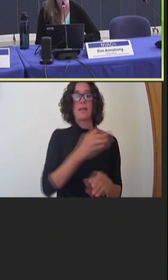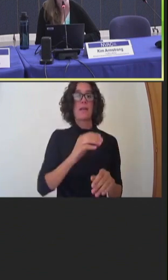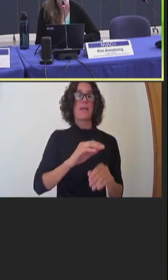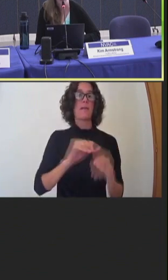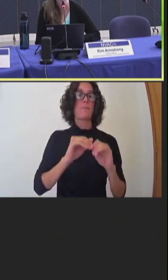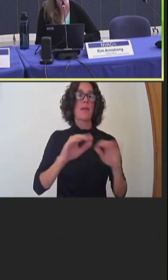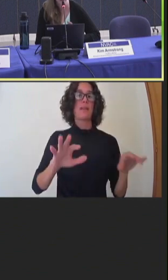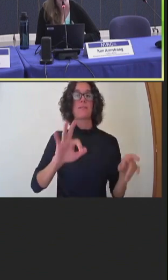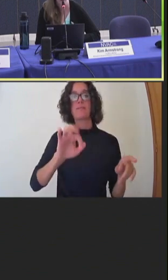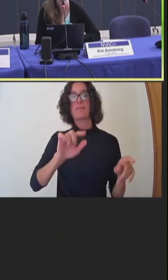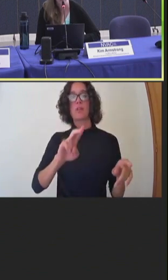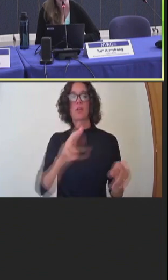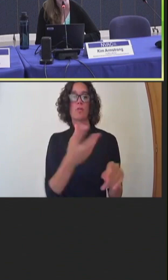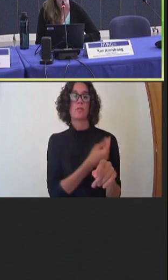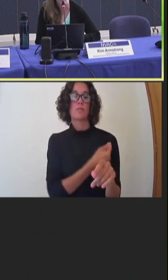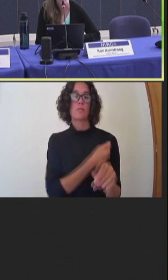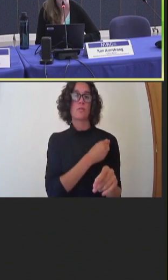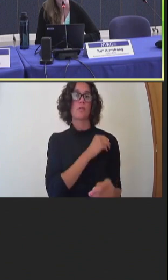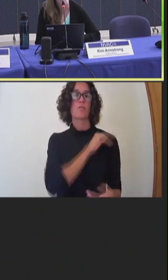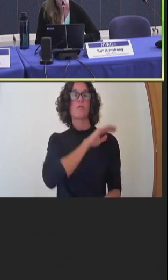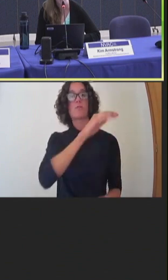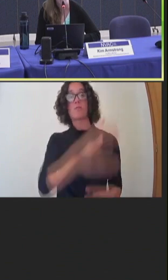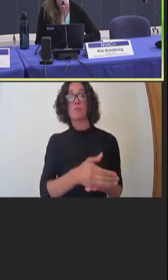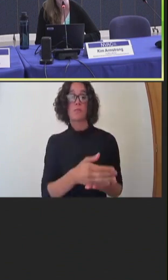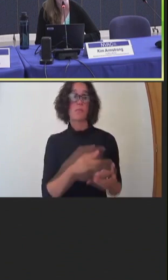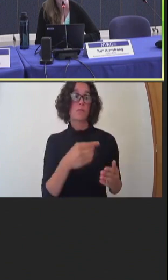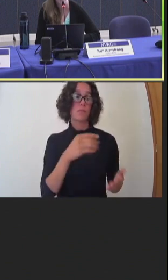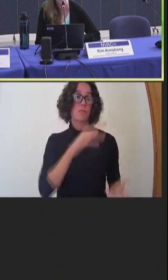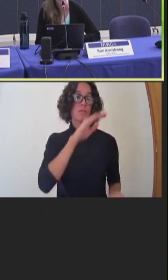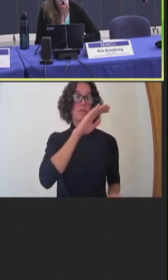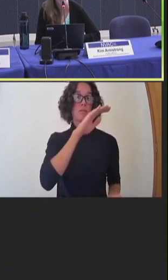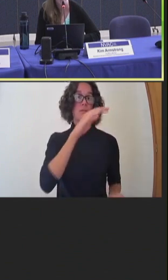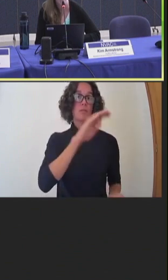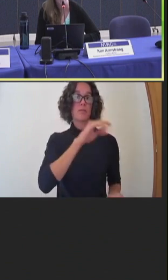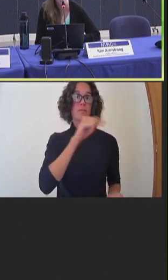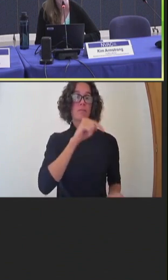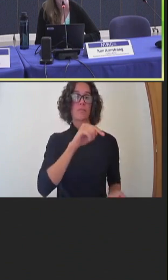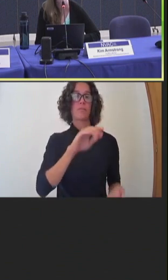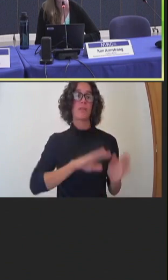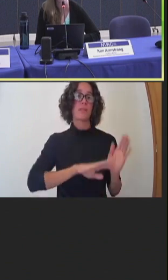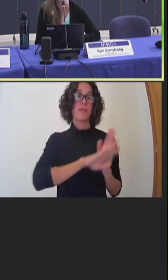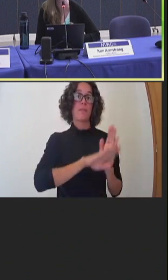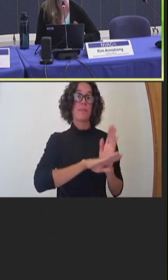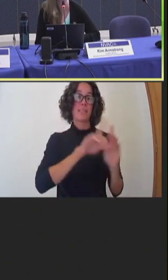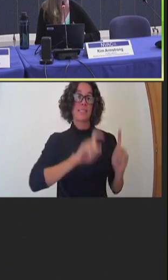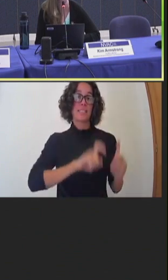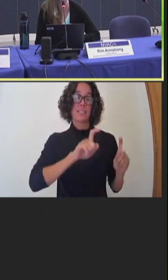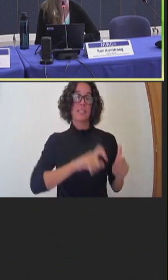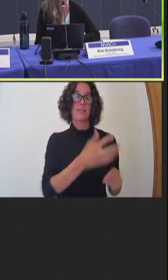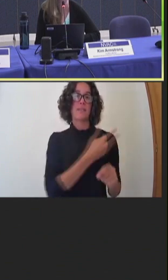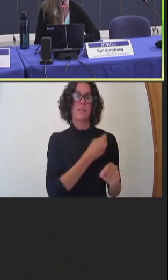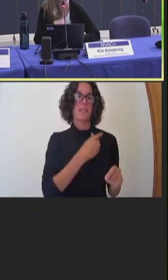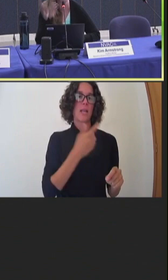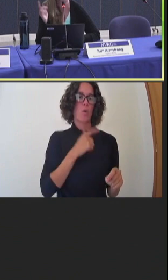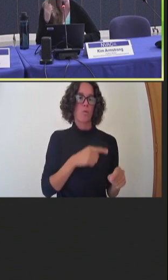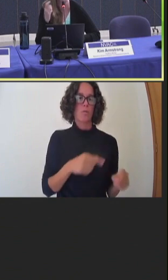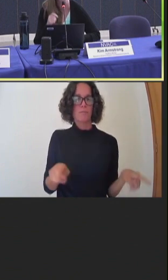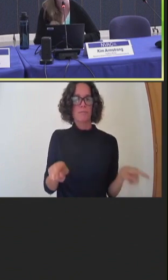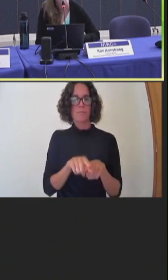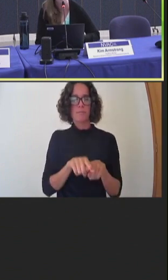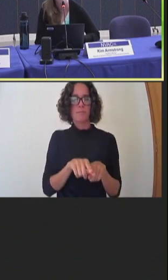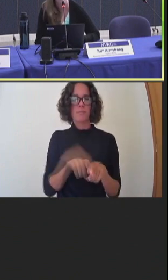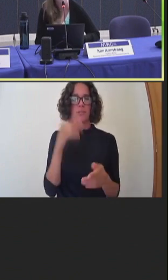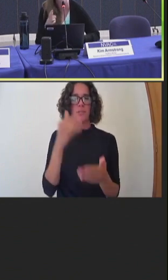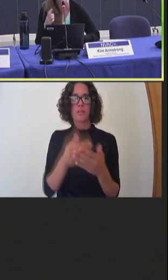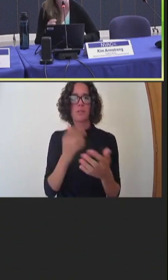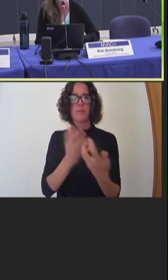Vaccine Stockpile, or MFIMS, is developing and testing vaccines that are closely matched to the current circulating strain that